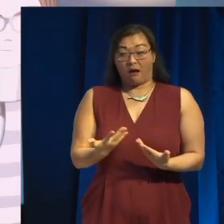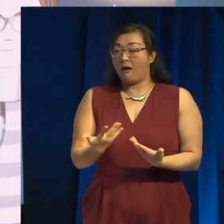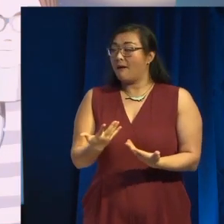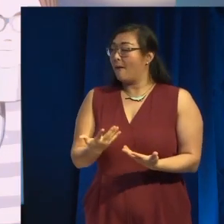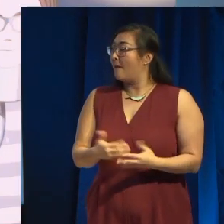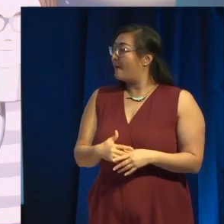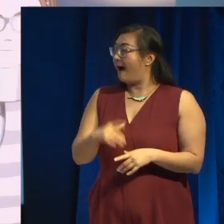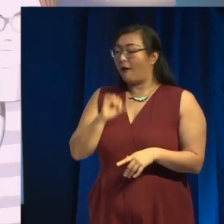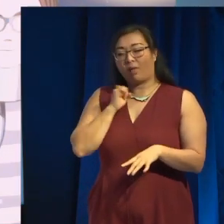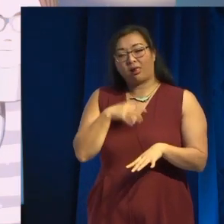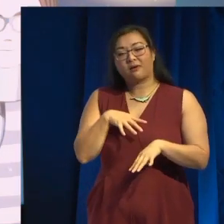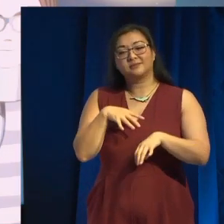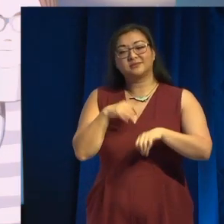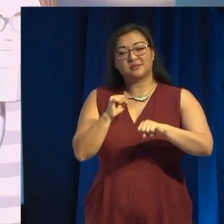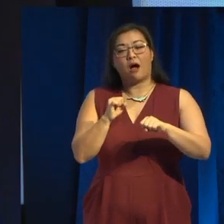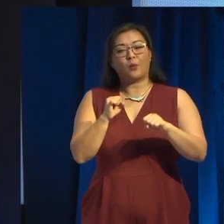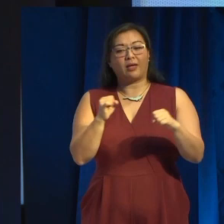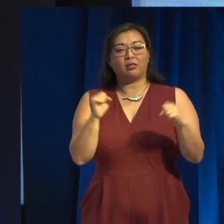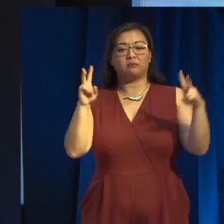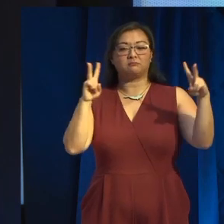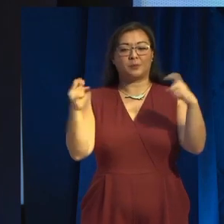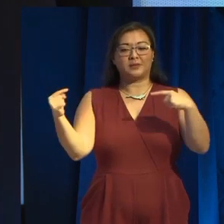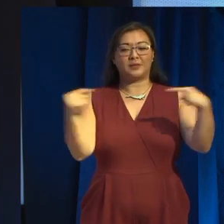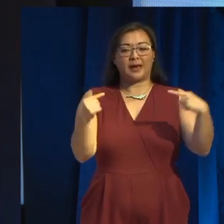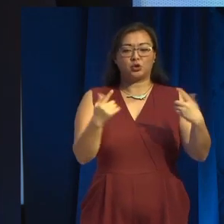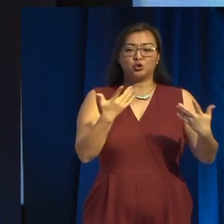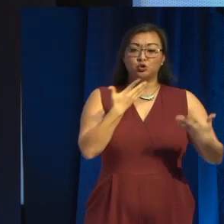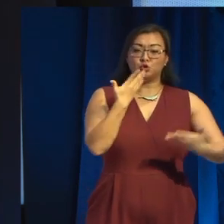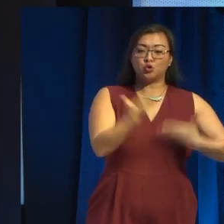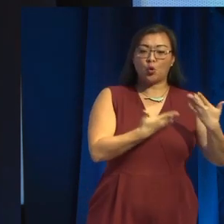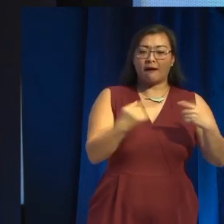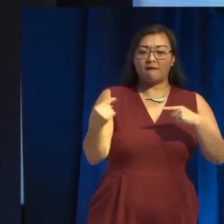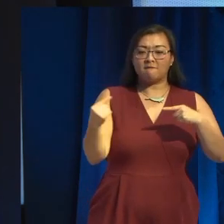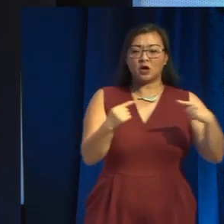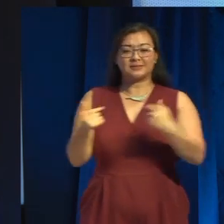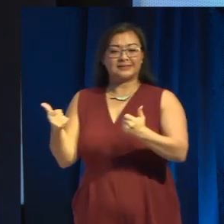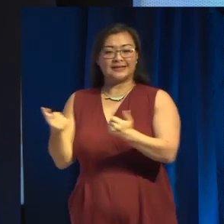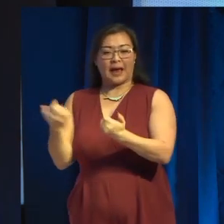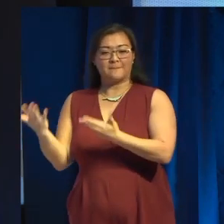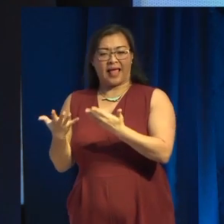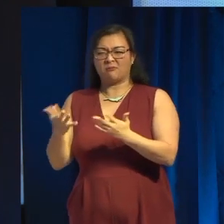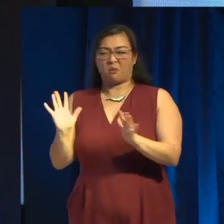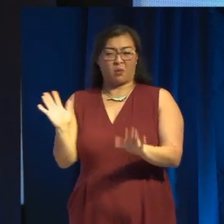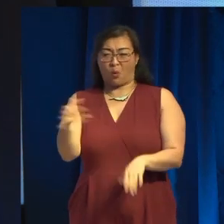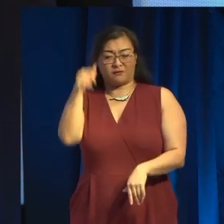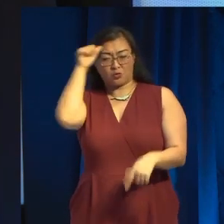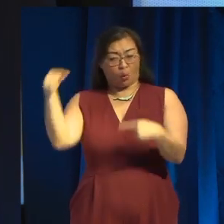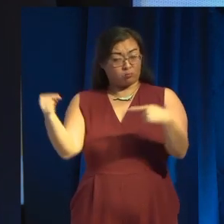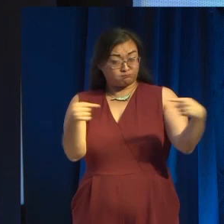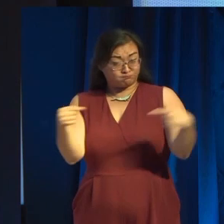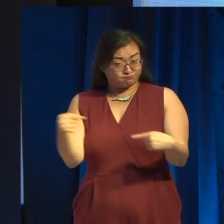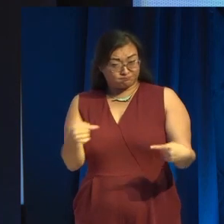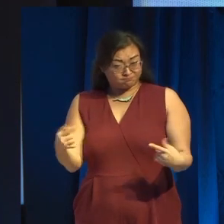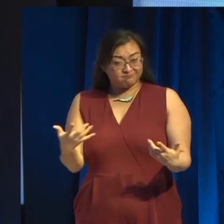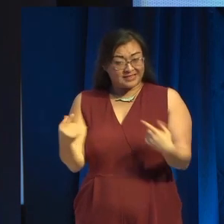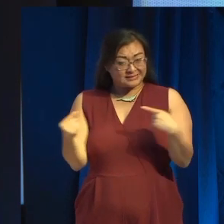with the story versus gameplay paradigm that pretty much everybody here probably is familiar with. I feel like everybody had to